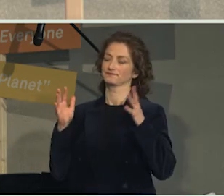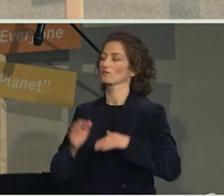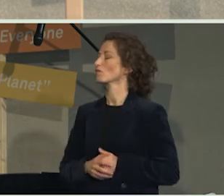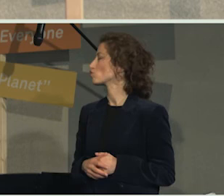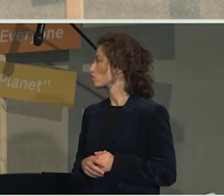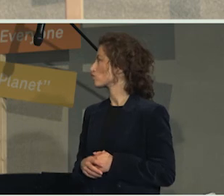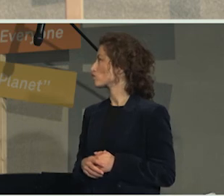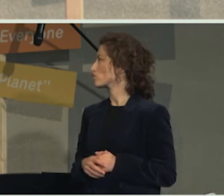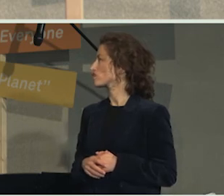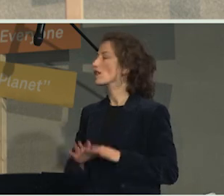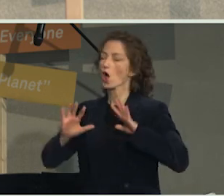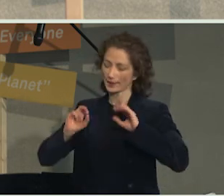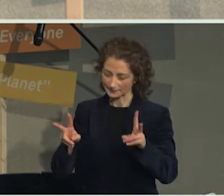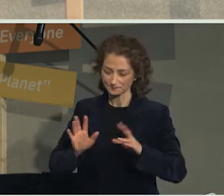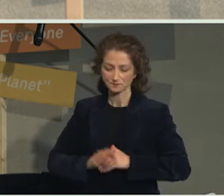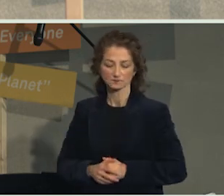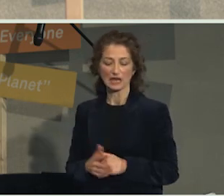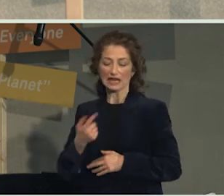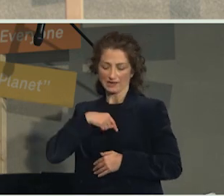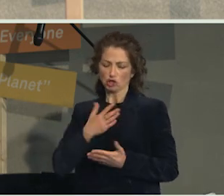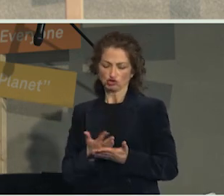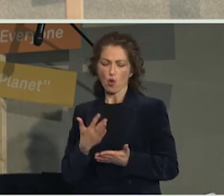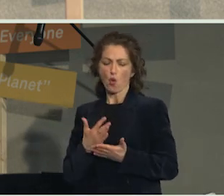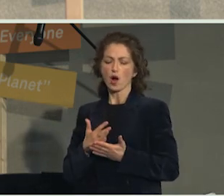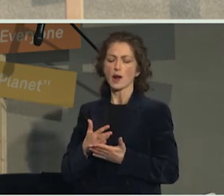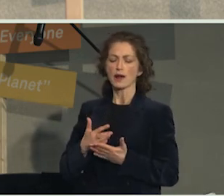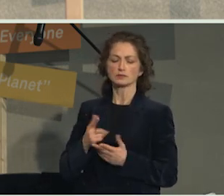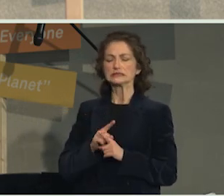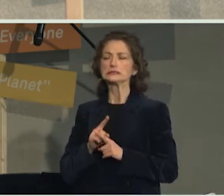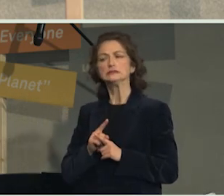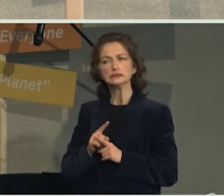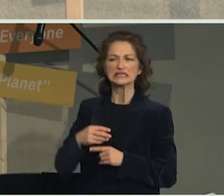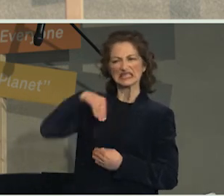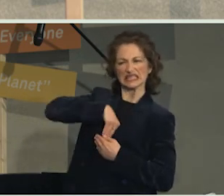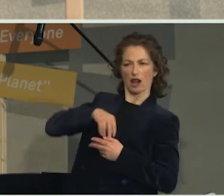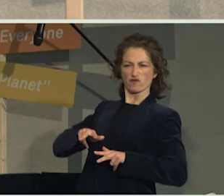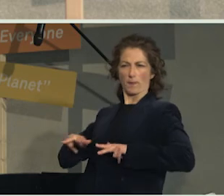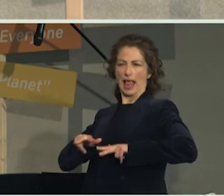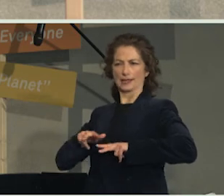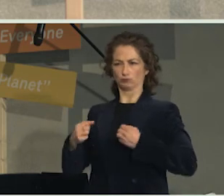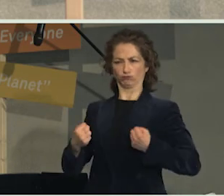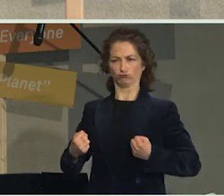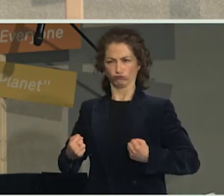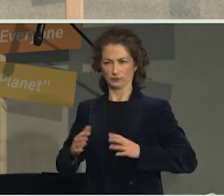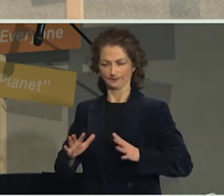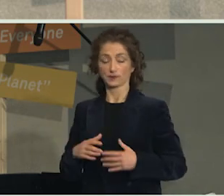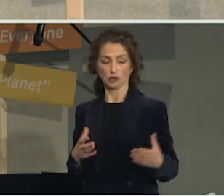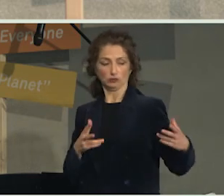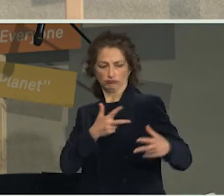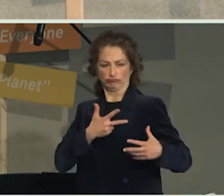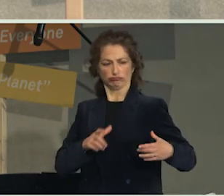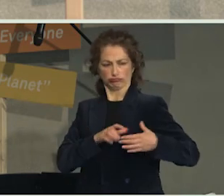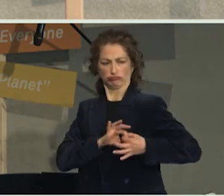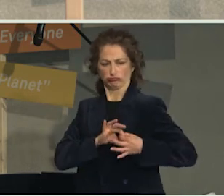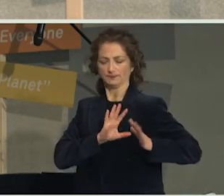at the very first sign of trouble, we were prepared to stand our ground. So duly bonded together, we arrived at the venue